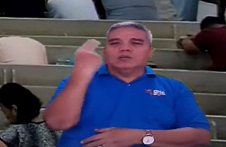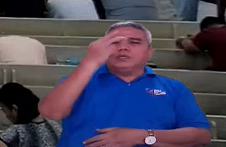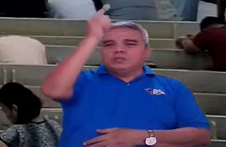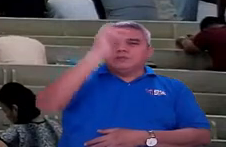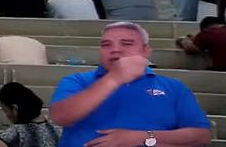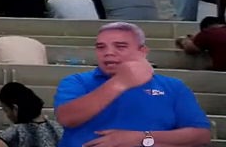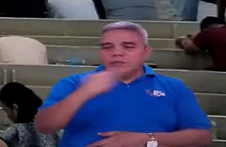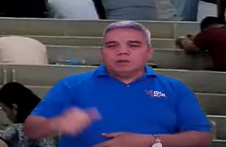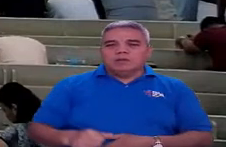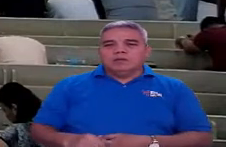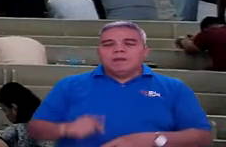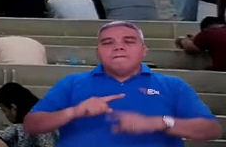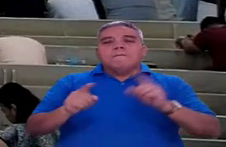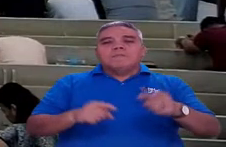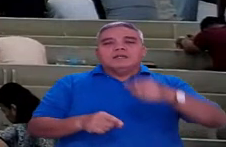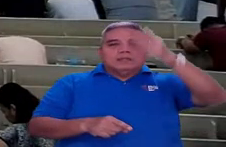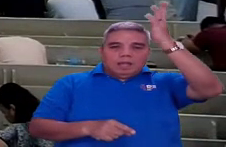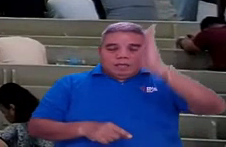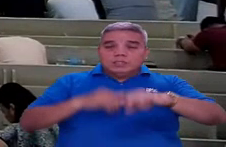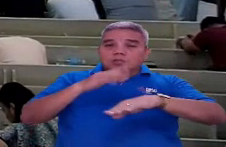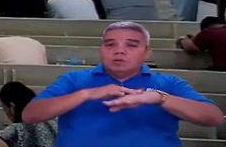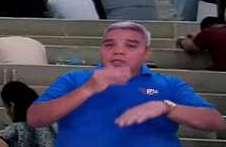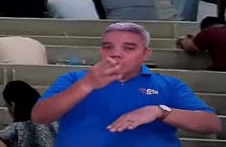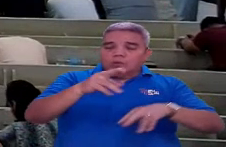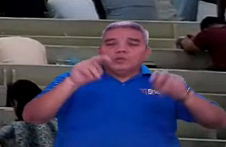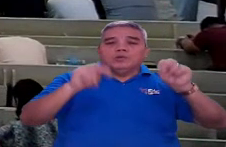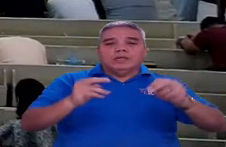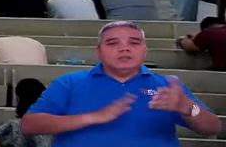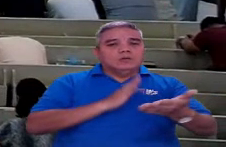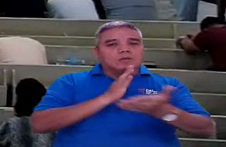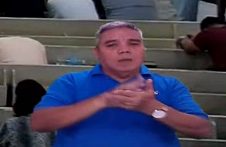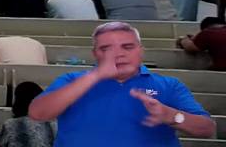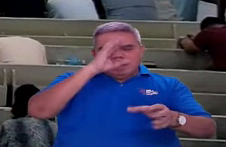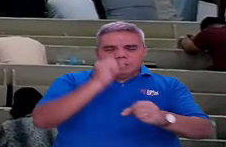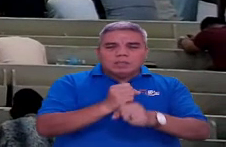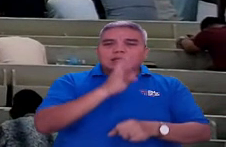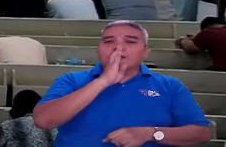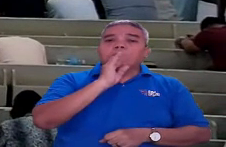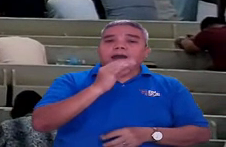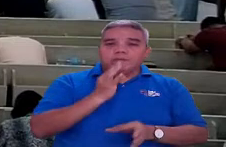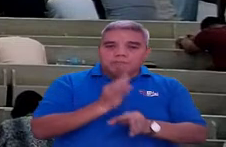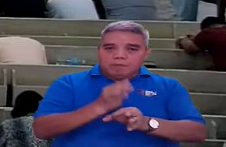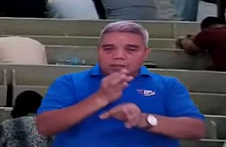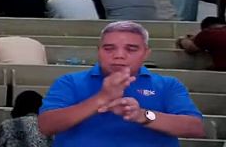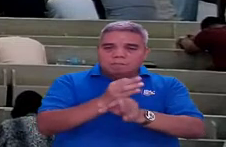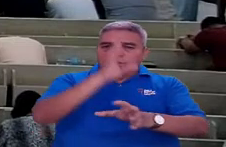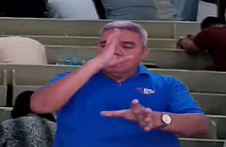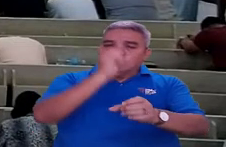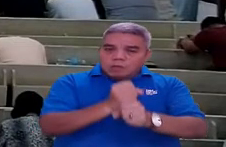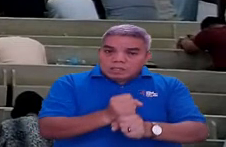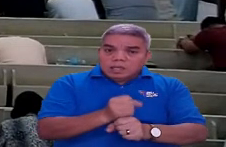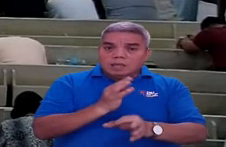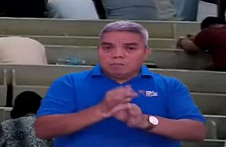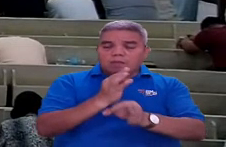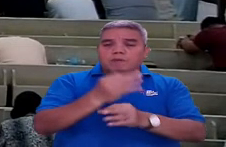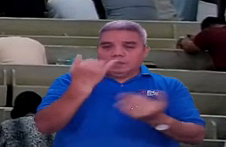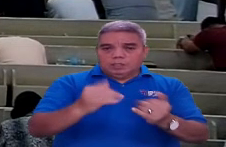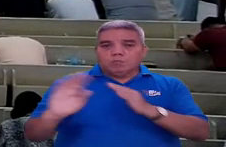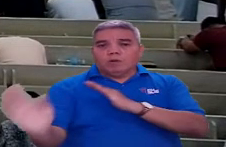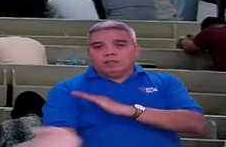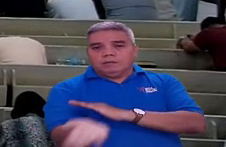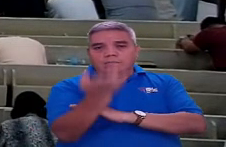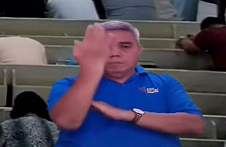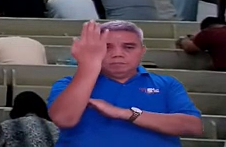you anymore. If God is still calling you, you need to come and trust God by faith. Trust God by faith this